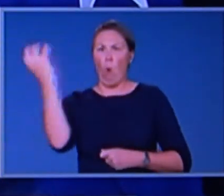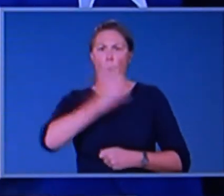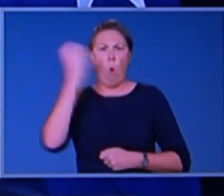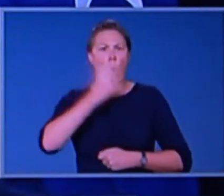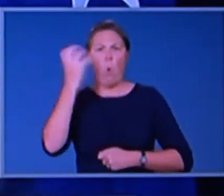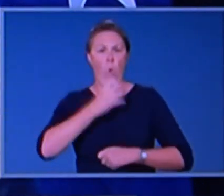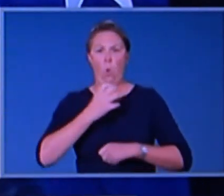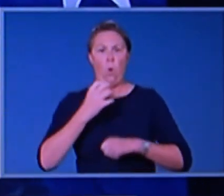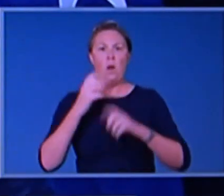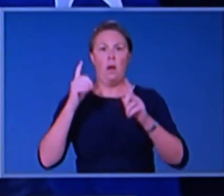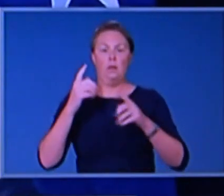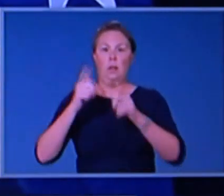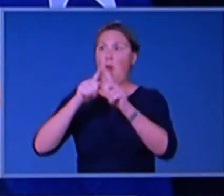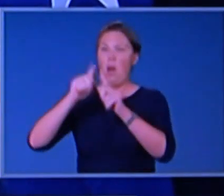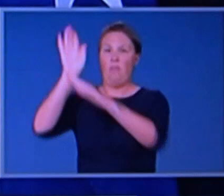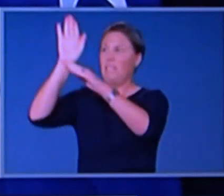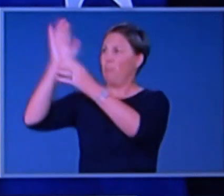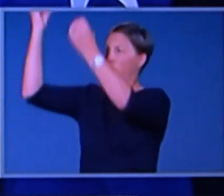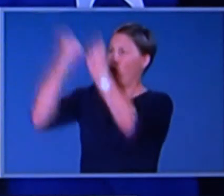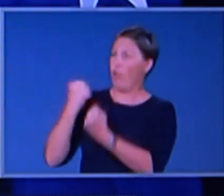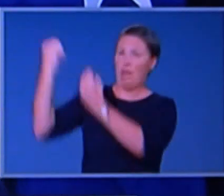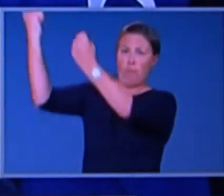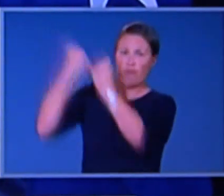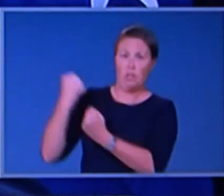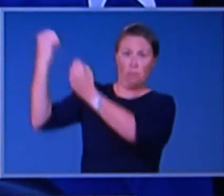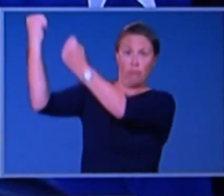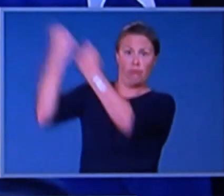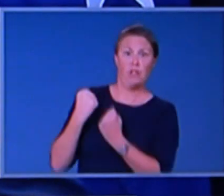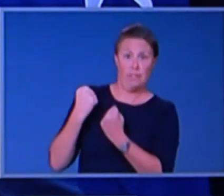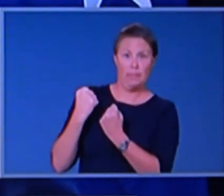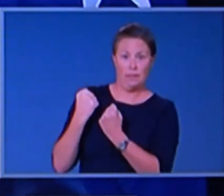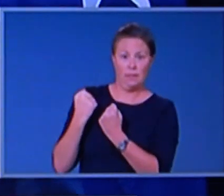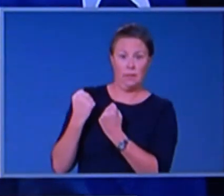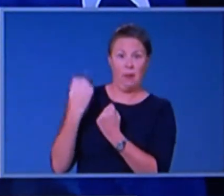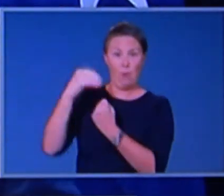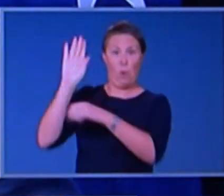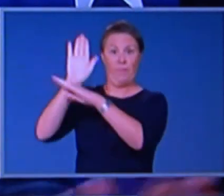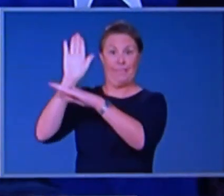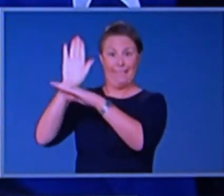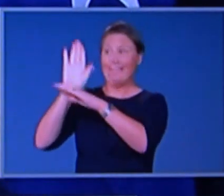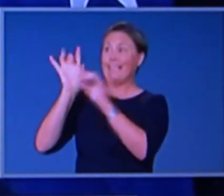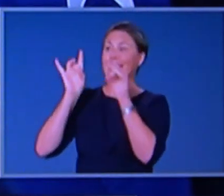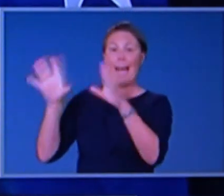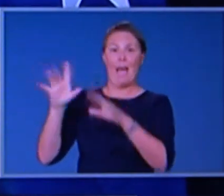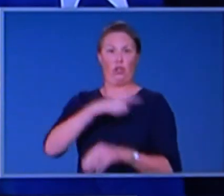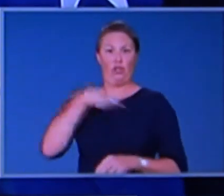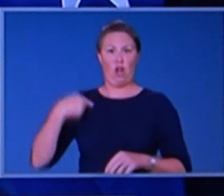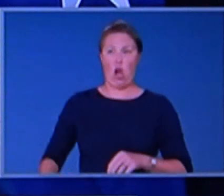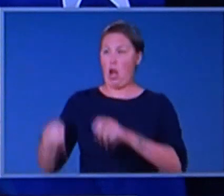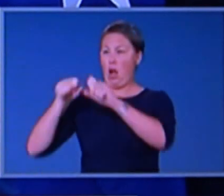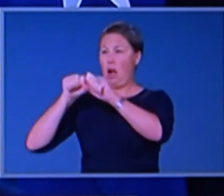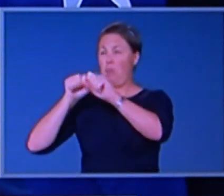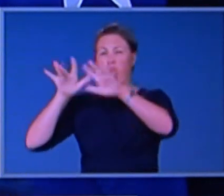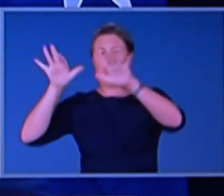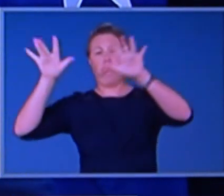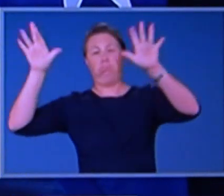call the export phase. That's when the virus was first exported, transmitted out of China into many countries around the world. And in